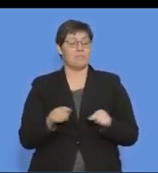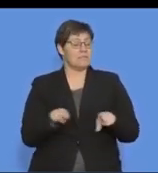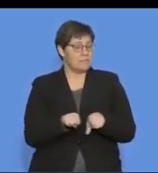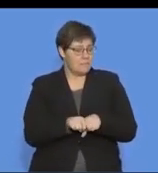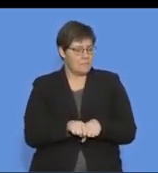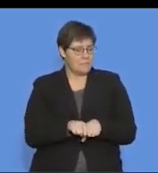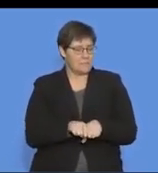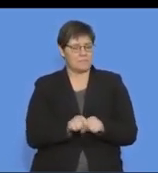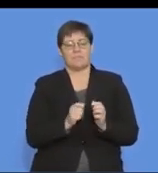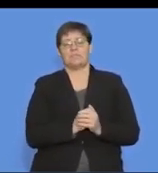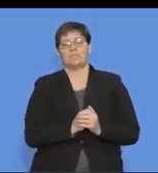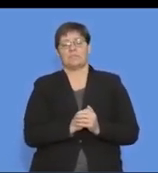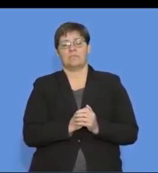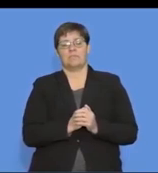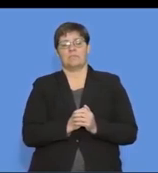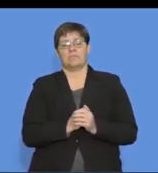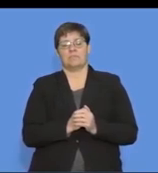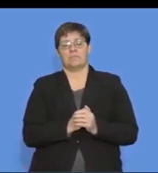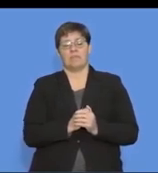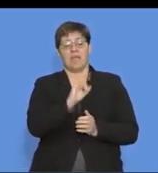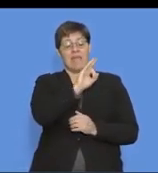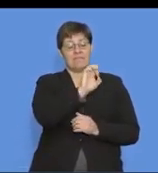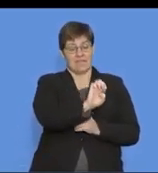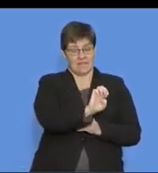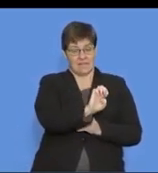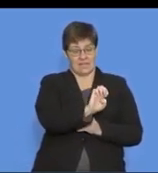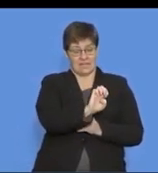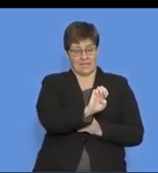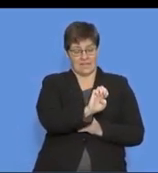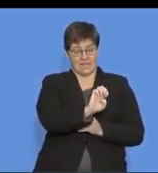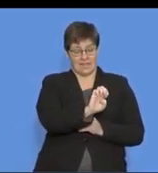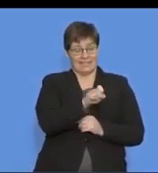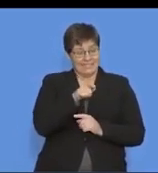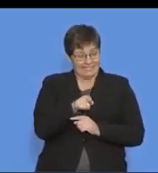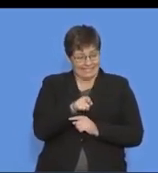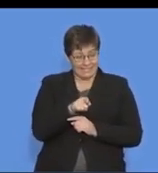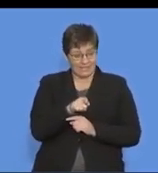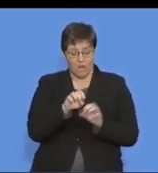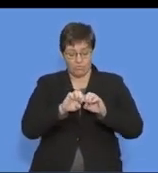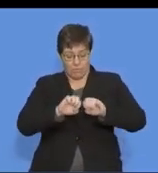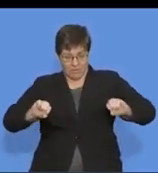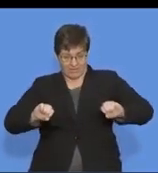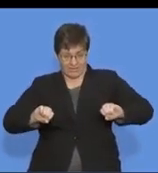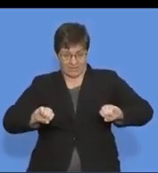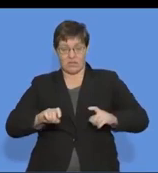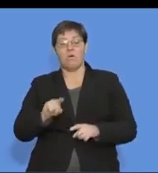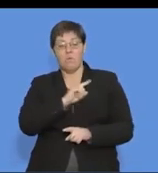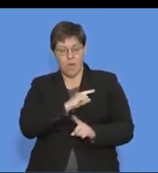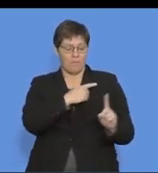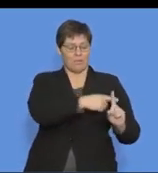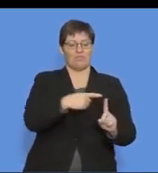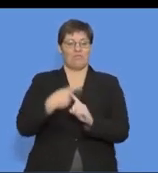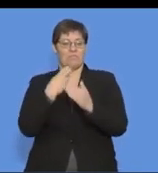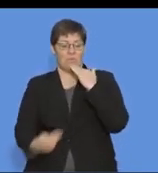we can safely say that the electrostatic force of, in this case, repulsion, because these are positive